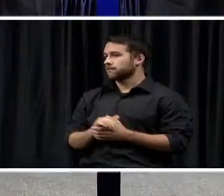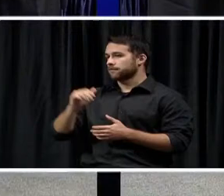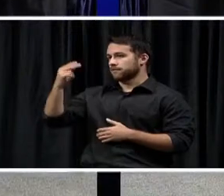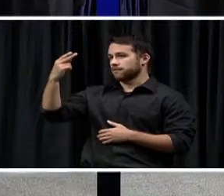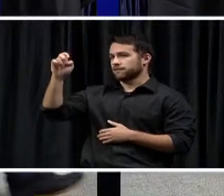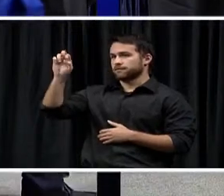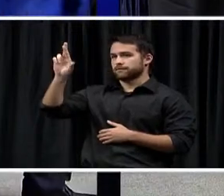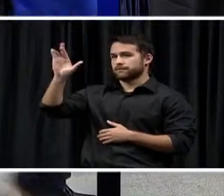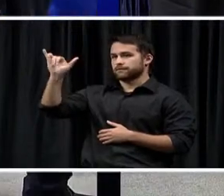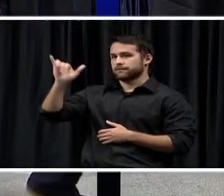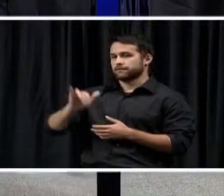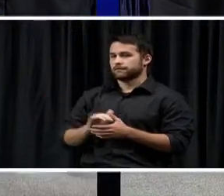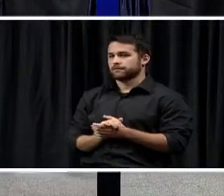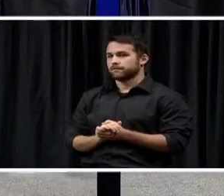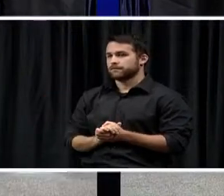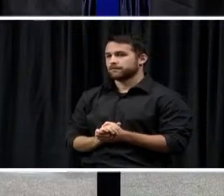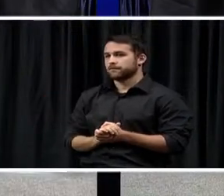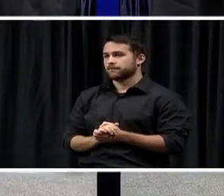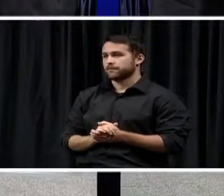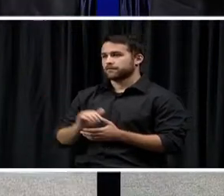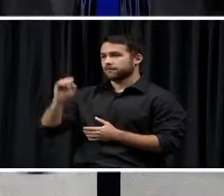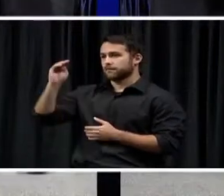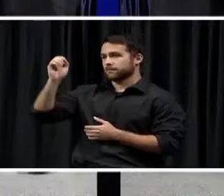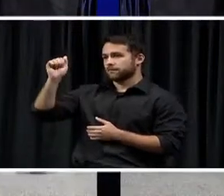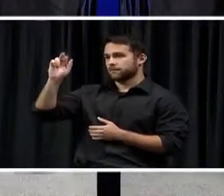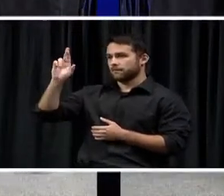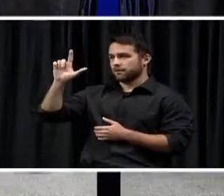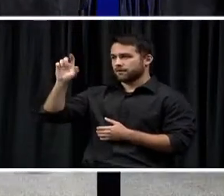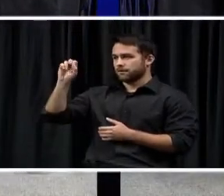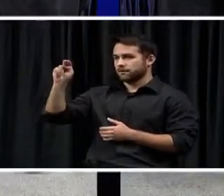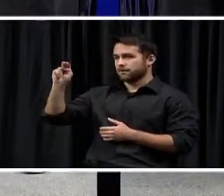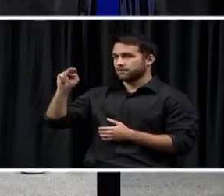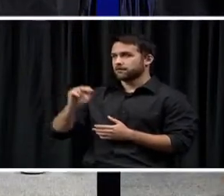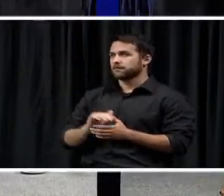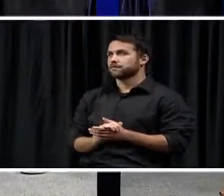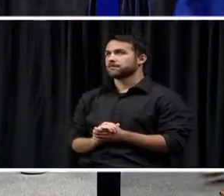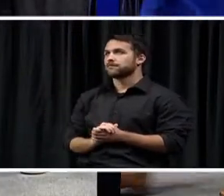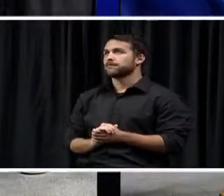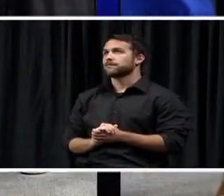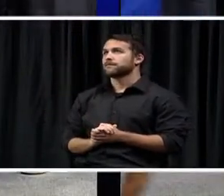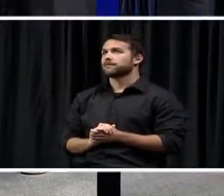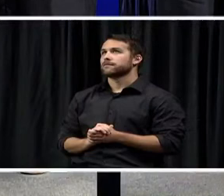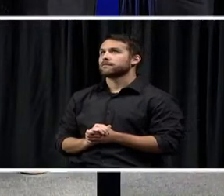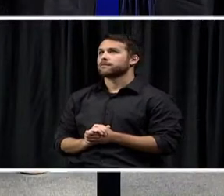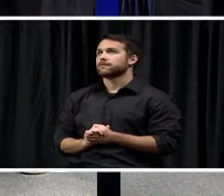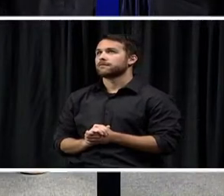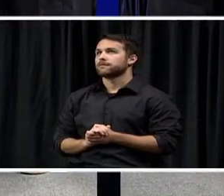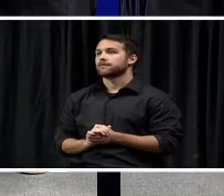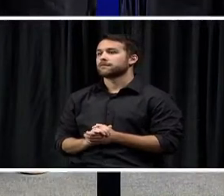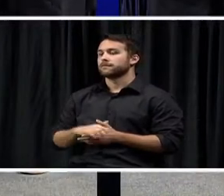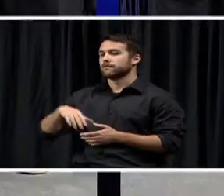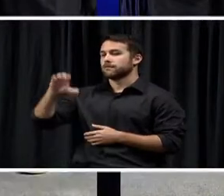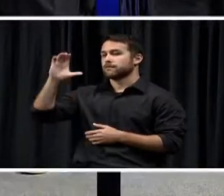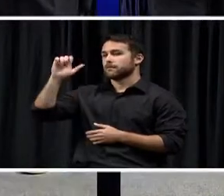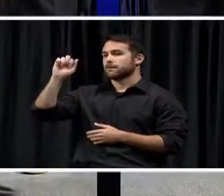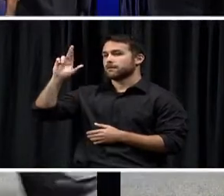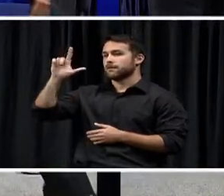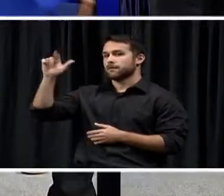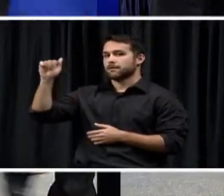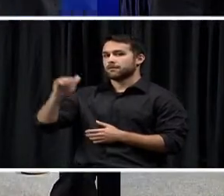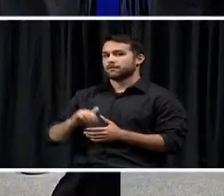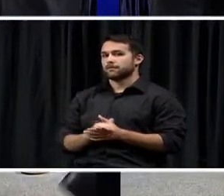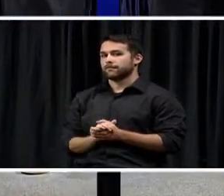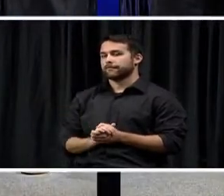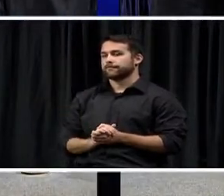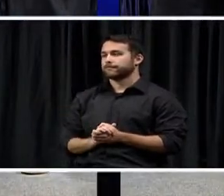Henry Thomas Lynch. Marlon Misael Luna Lopez. Carla Maldonado